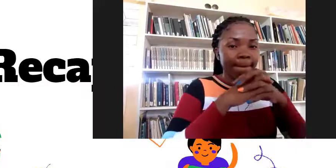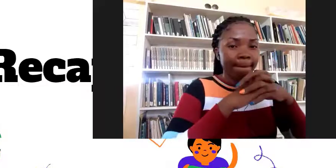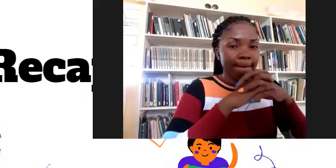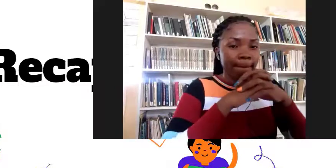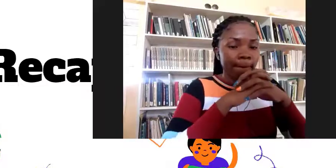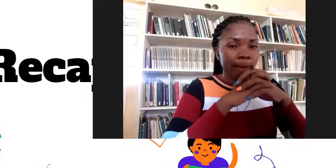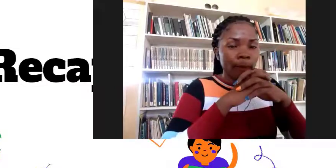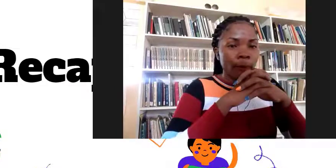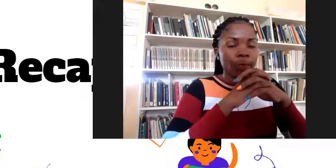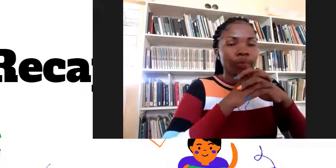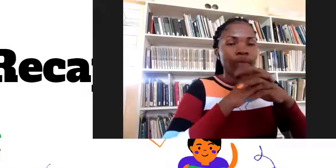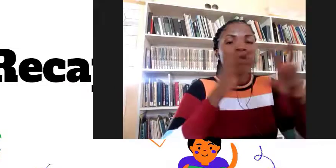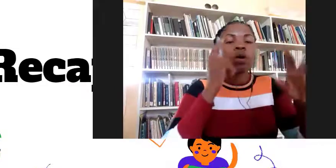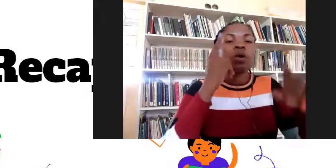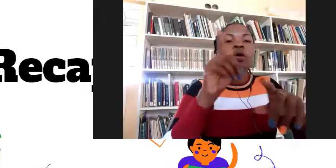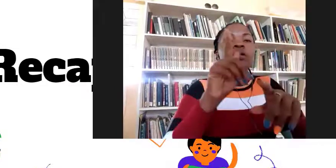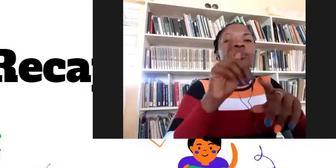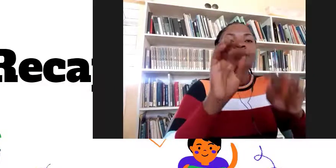Okay, class,